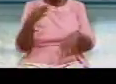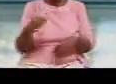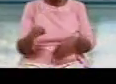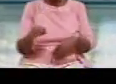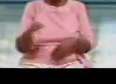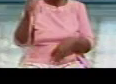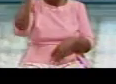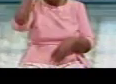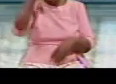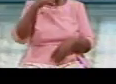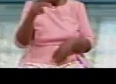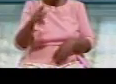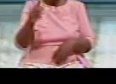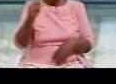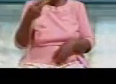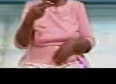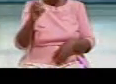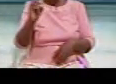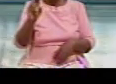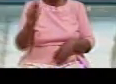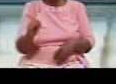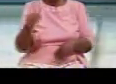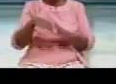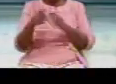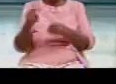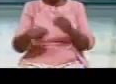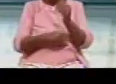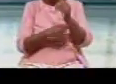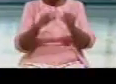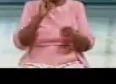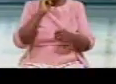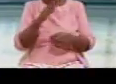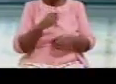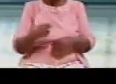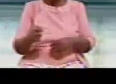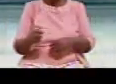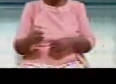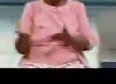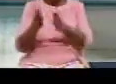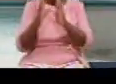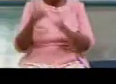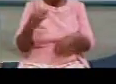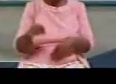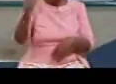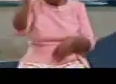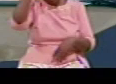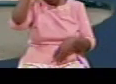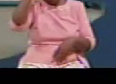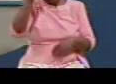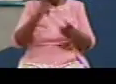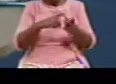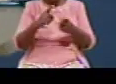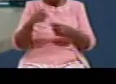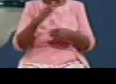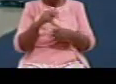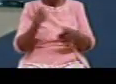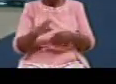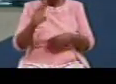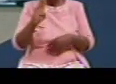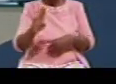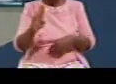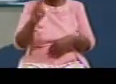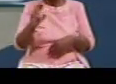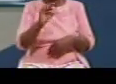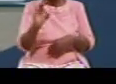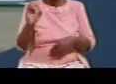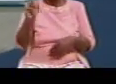the flesh messenger of Satan, and the tormentors messengers of Satan. It says to buffet me, lest I should